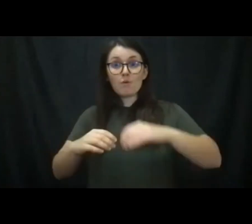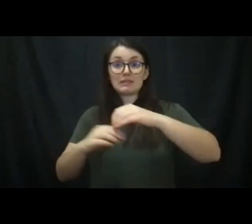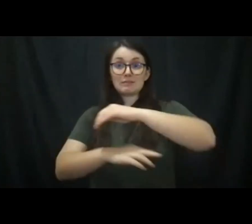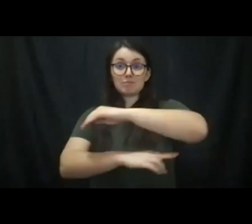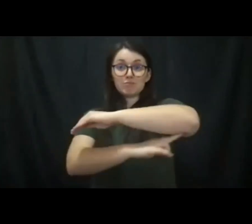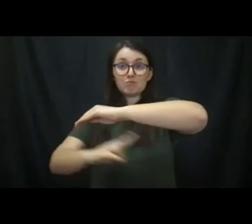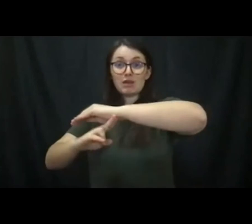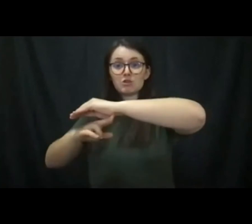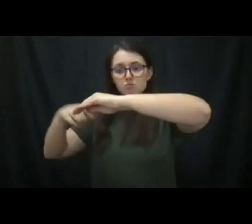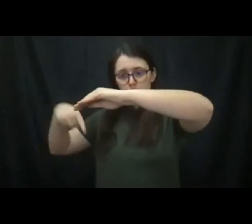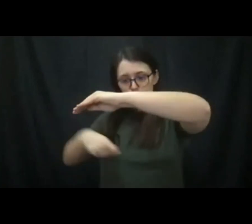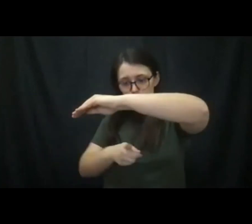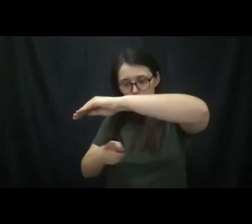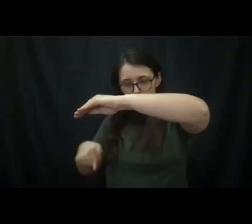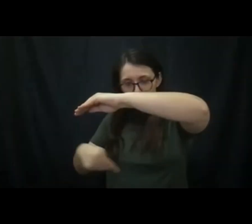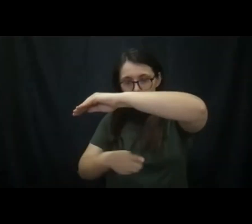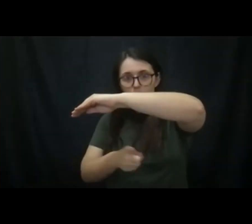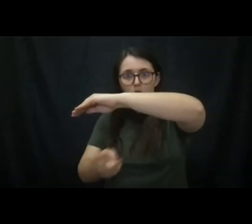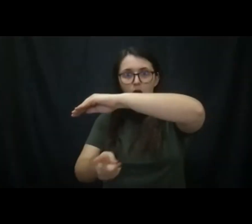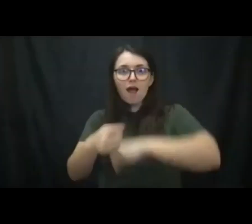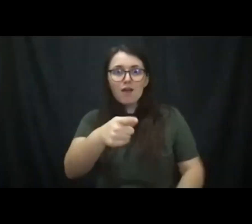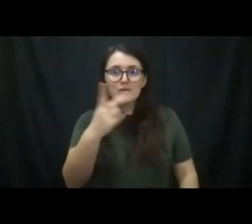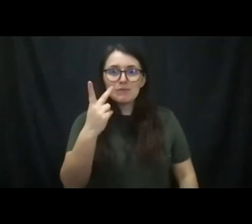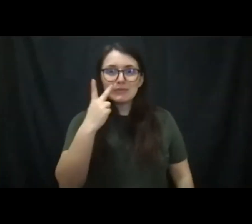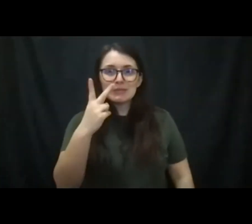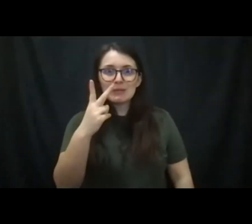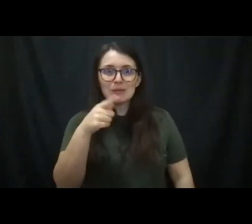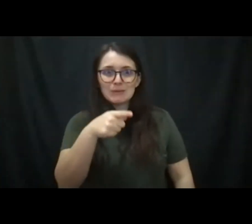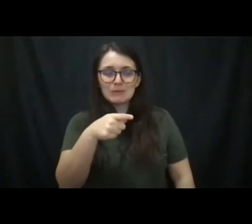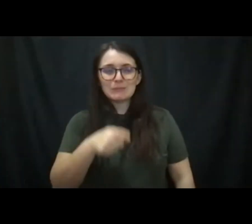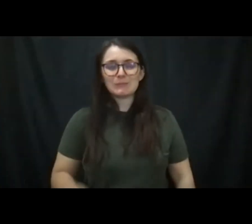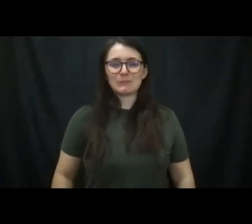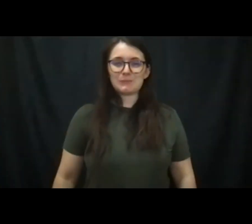Bay. Do you see him there?